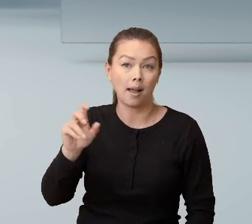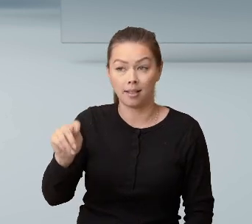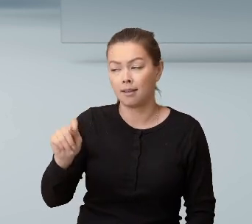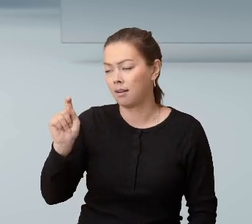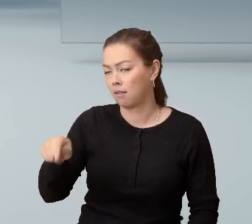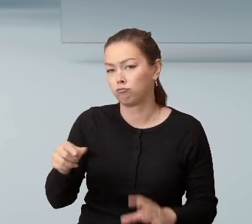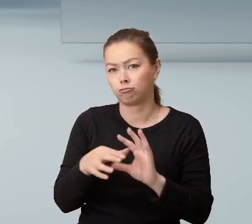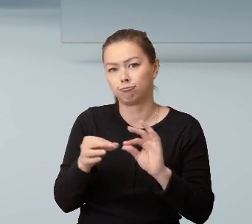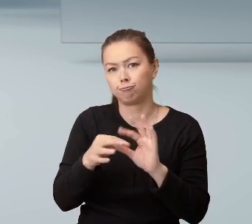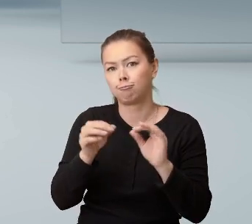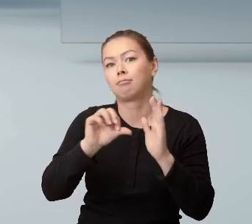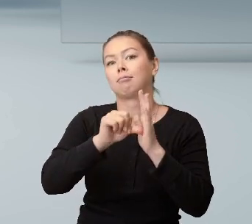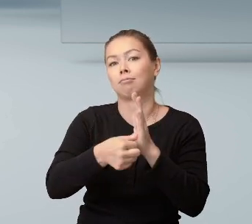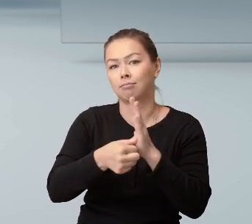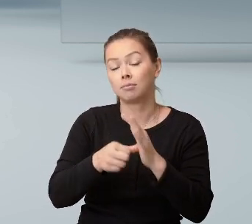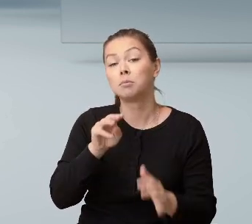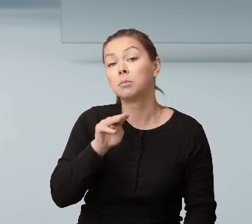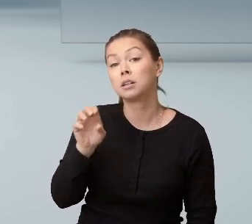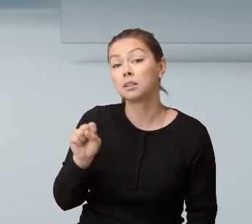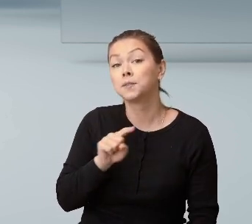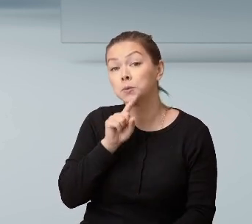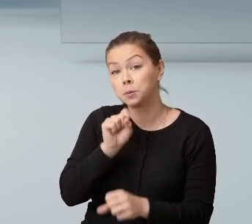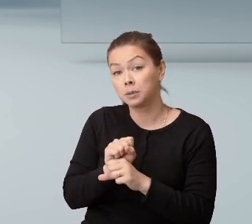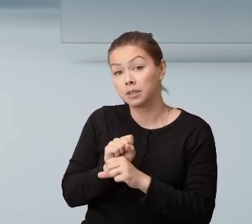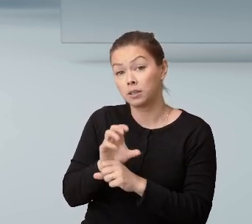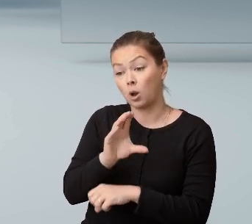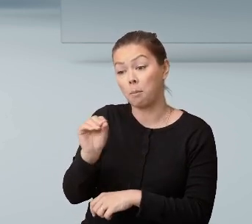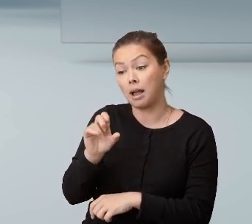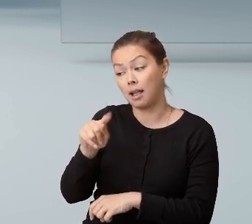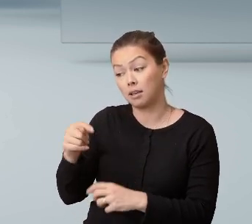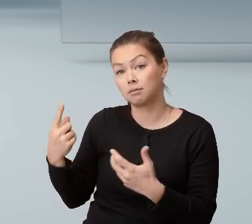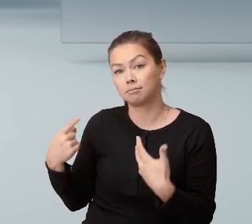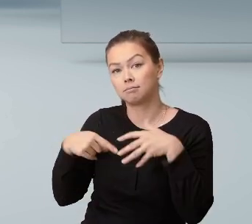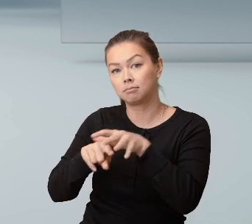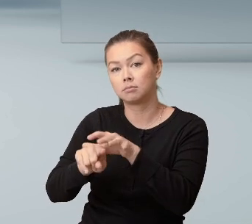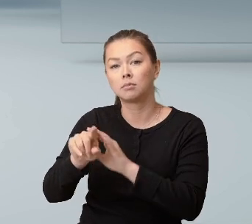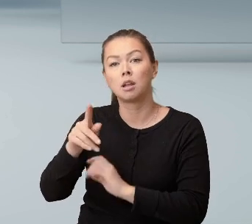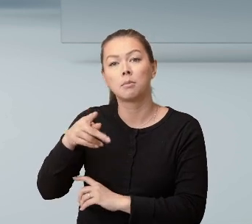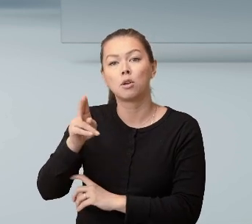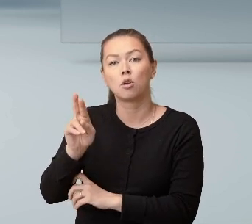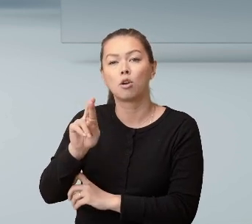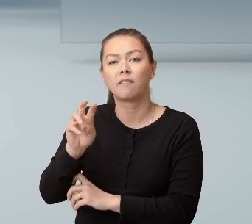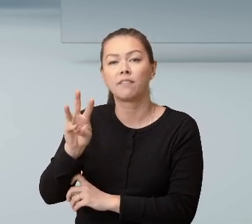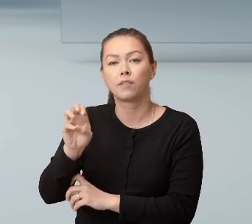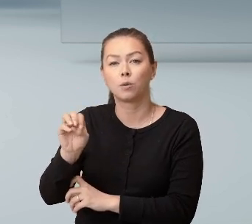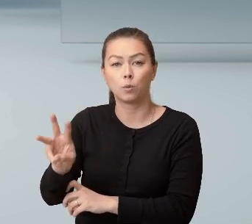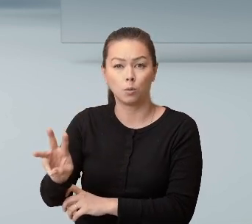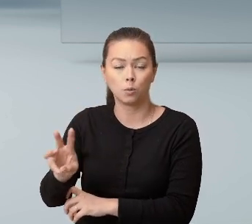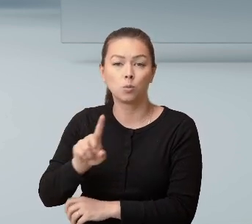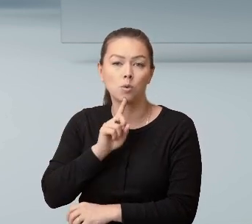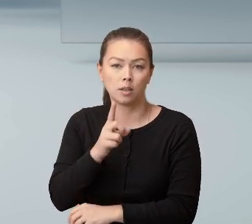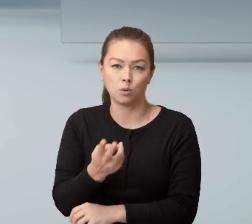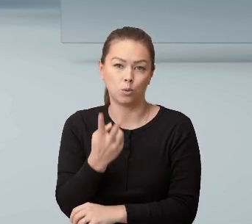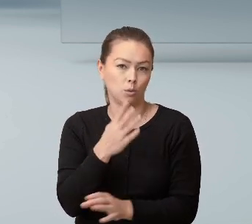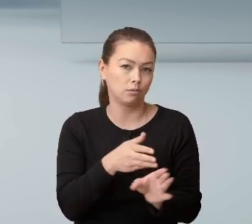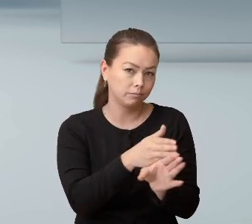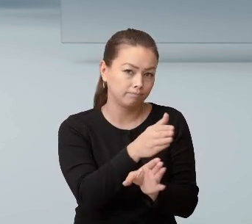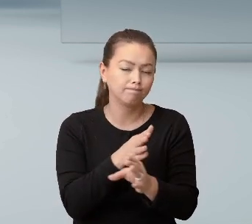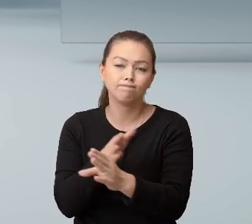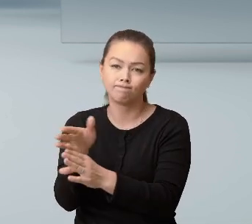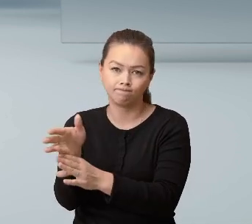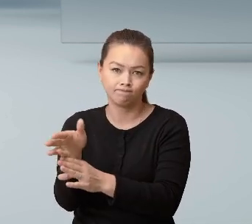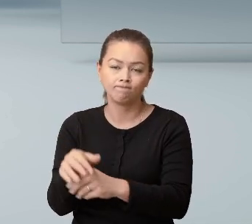different. But Microsoft have built Copilot into Purview in multiple directions, in two directions, if you